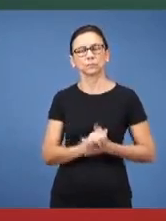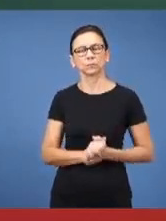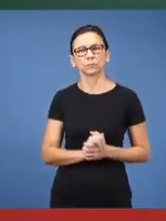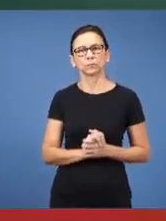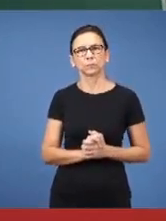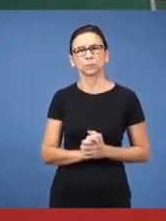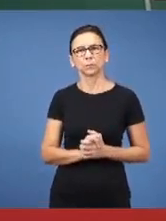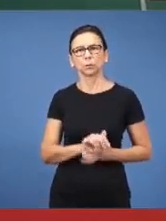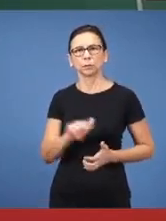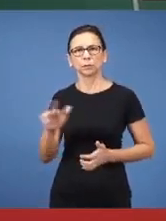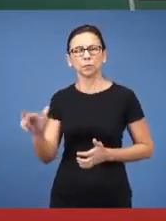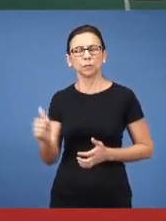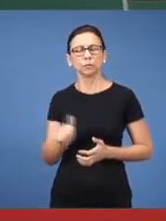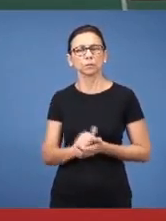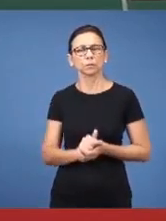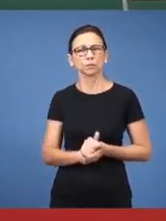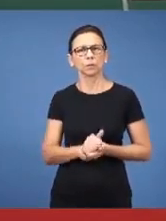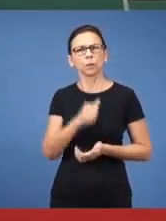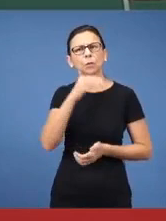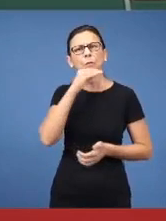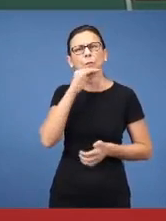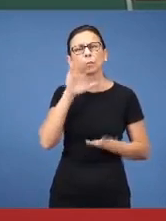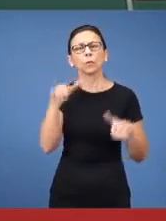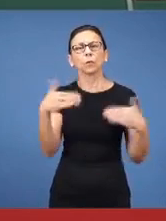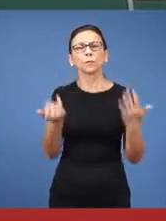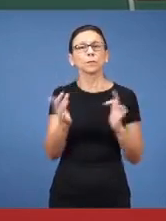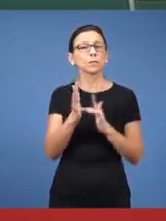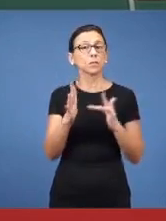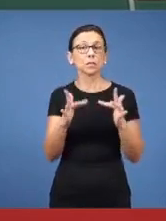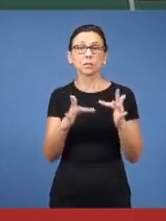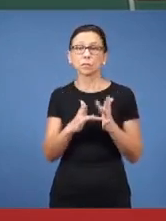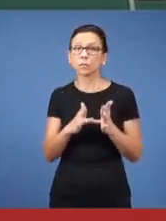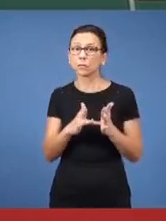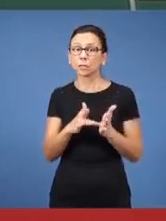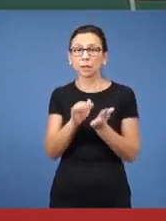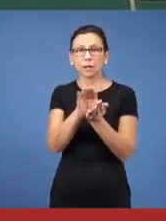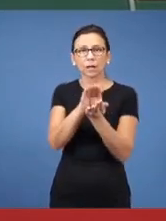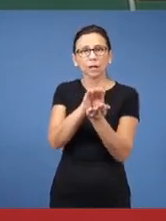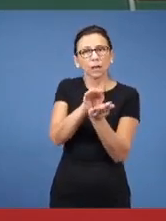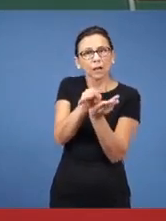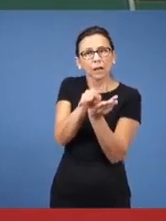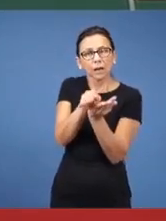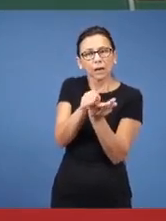the brethren can give this information to the other church. It's the knowledge about Jesus.